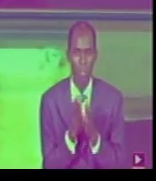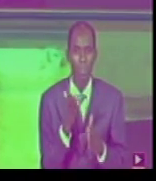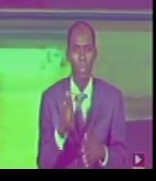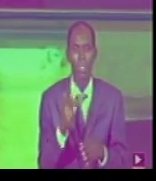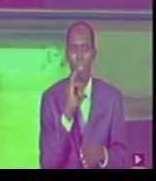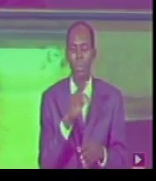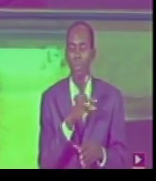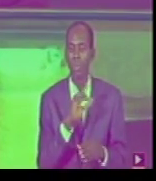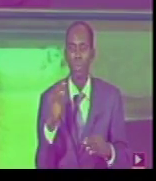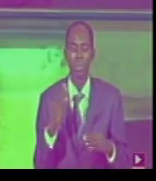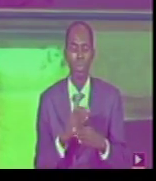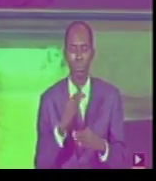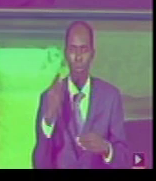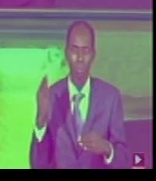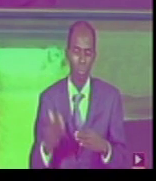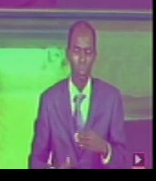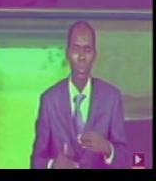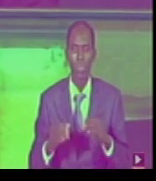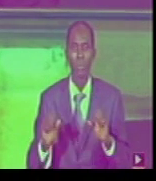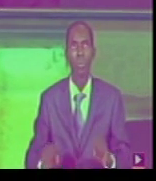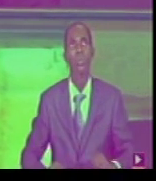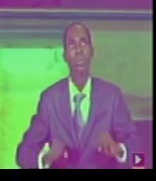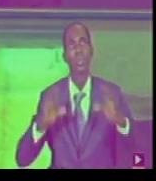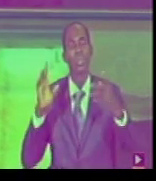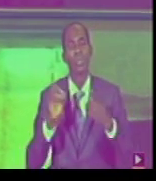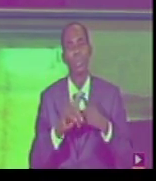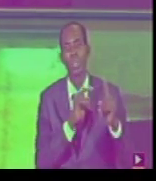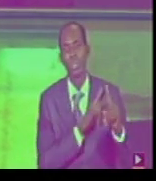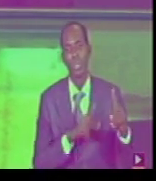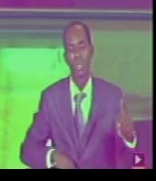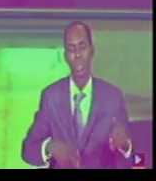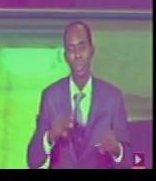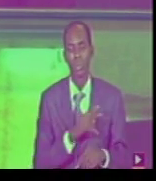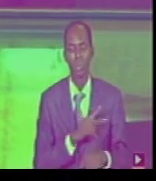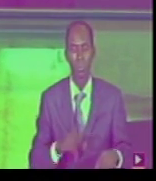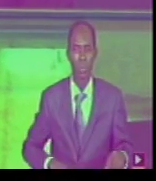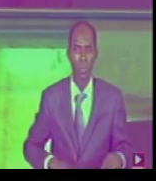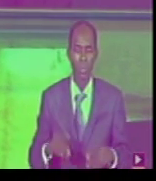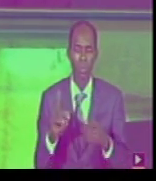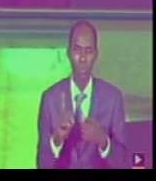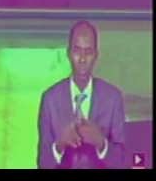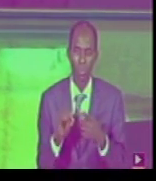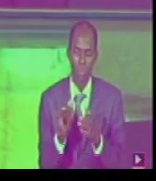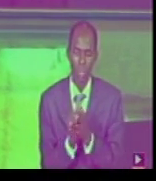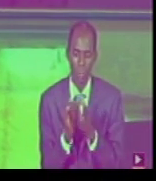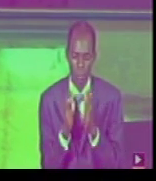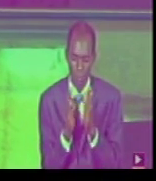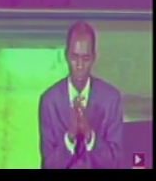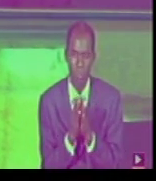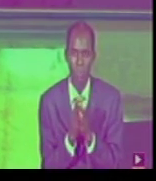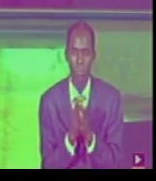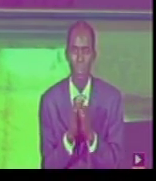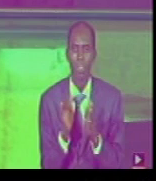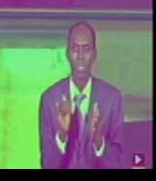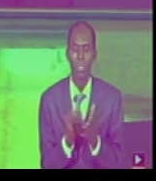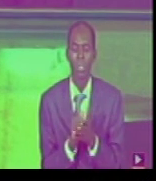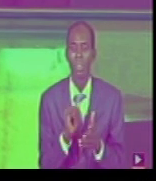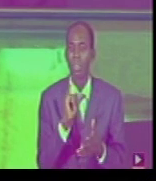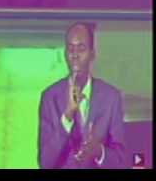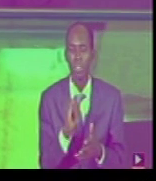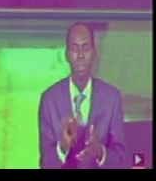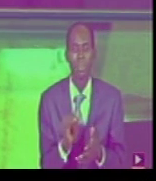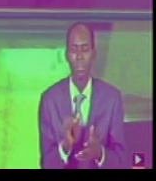to the King of Kings for that prayer. That's a superficial prayer, and it's not the